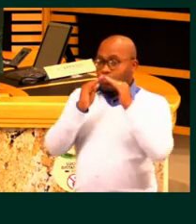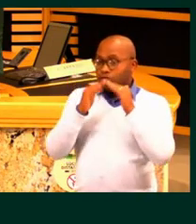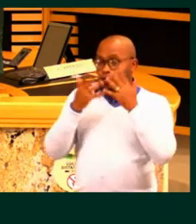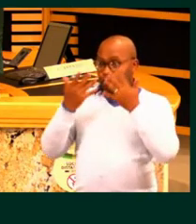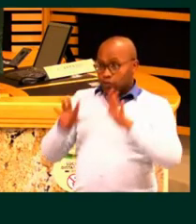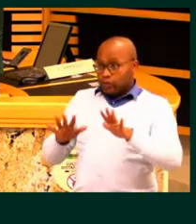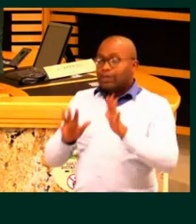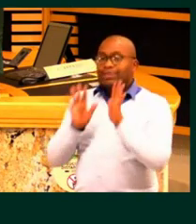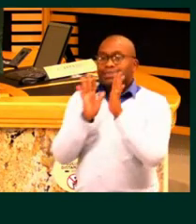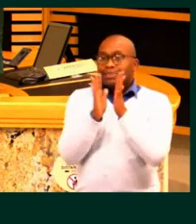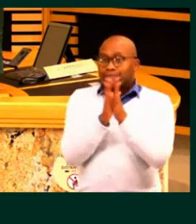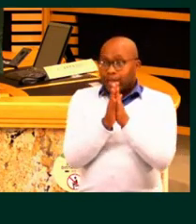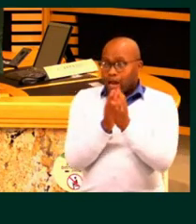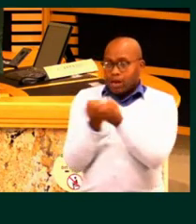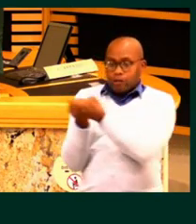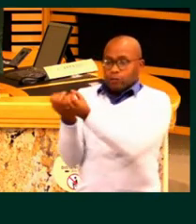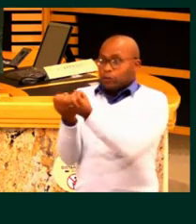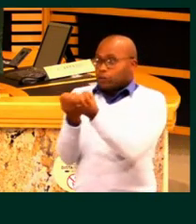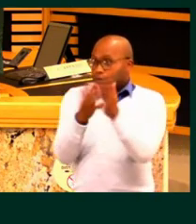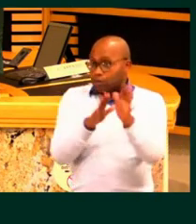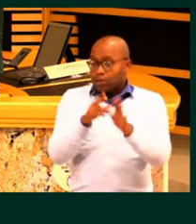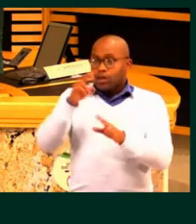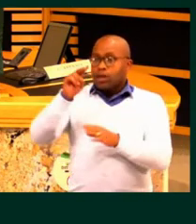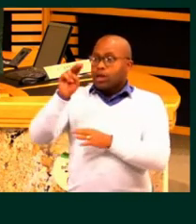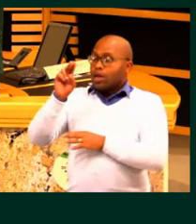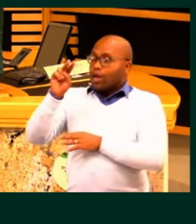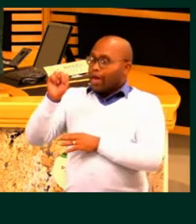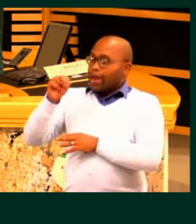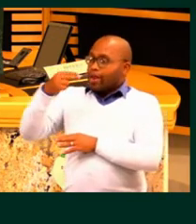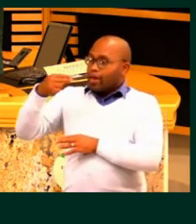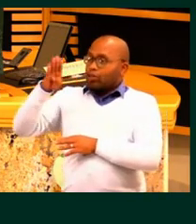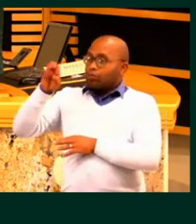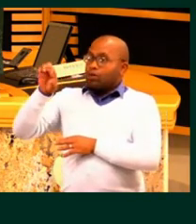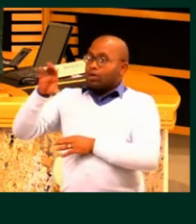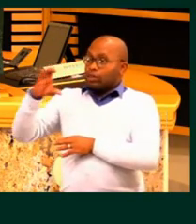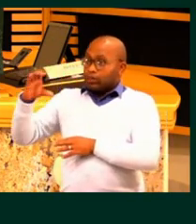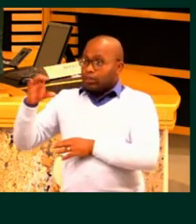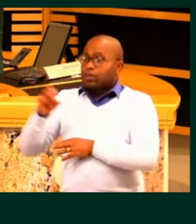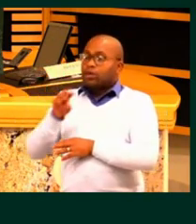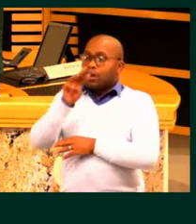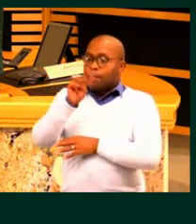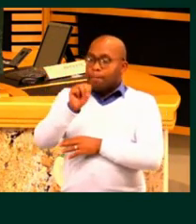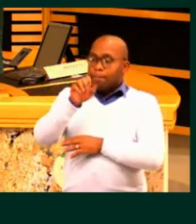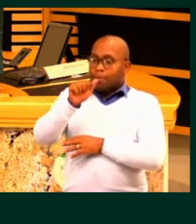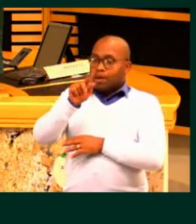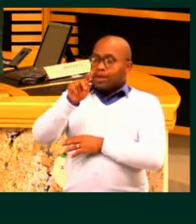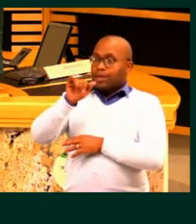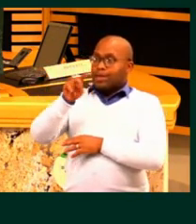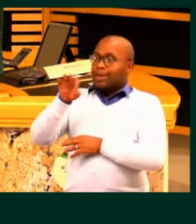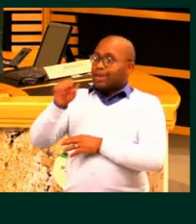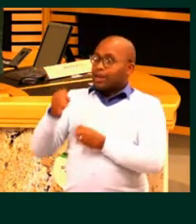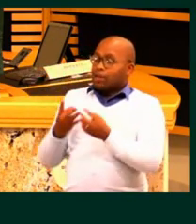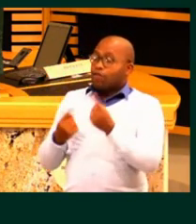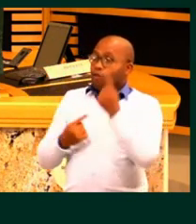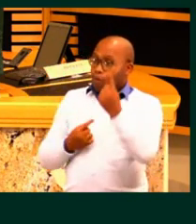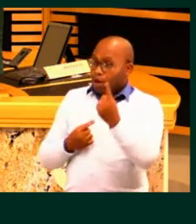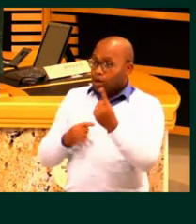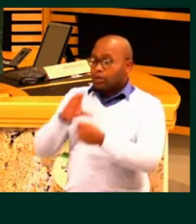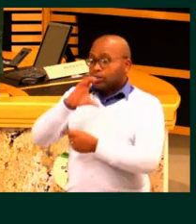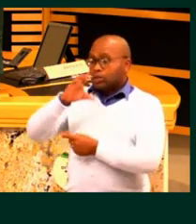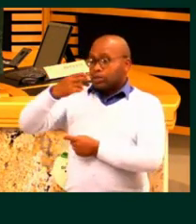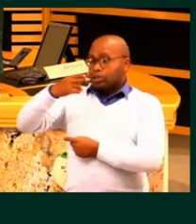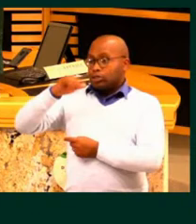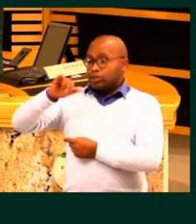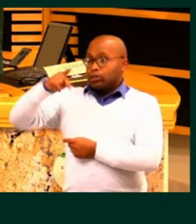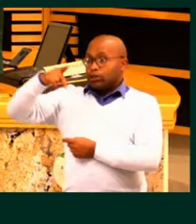been handed over the nhbrc two houses makana Holdings one house CPS construction one chaper Holdings three